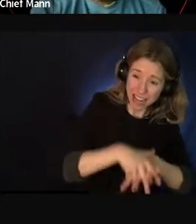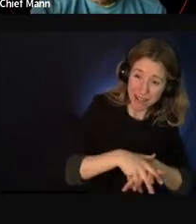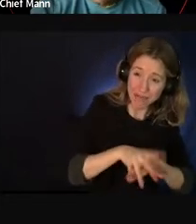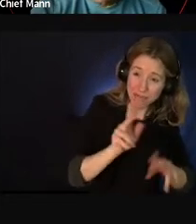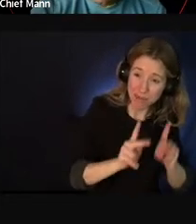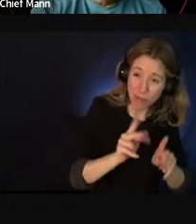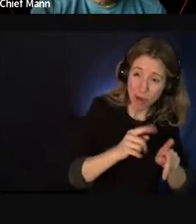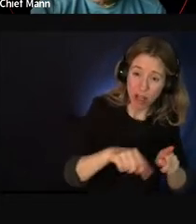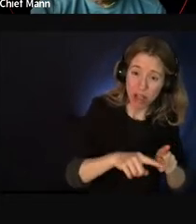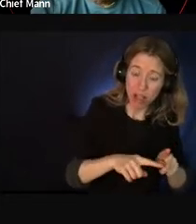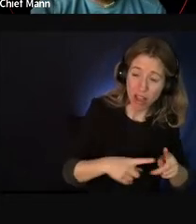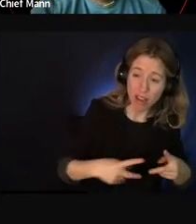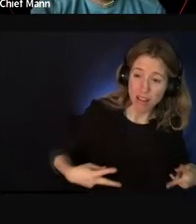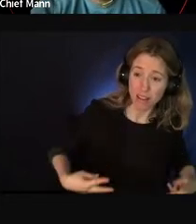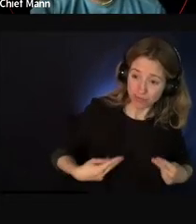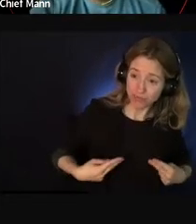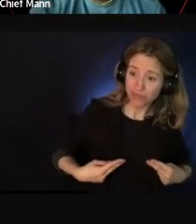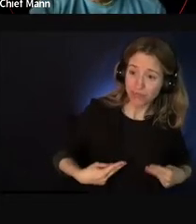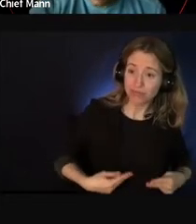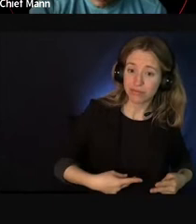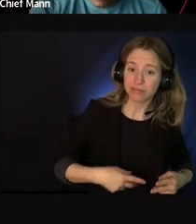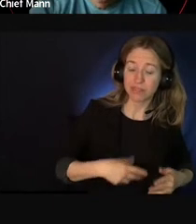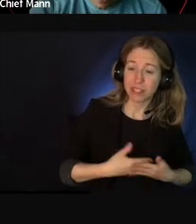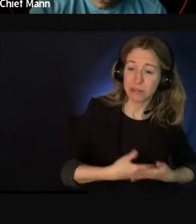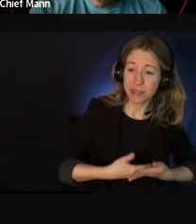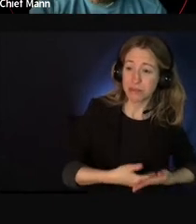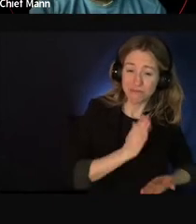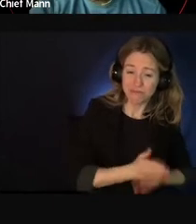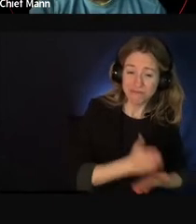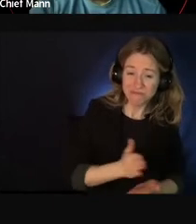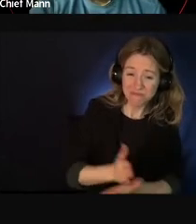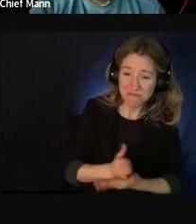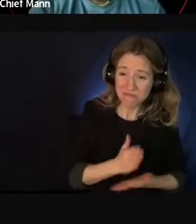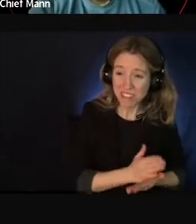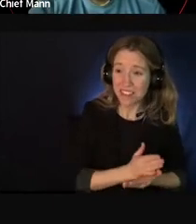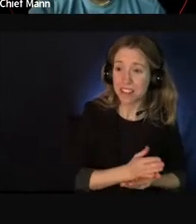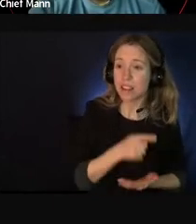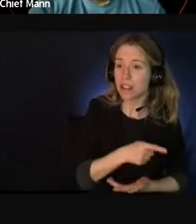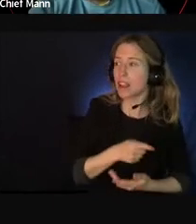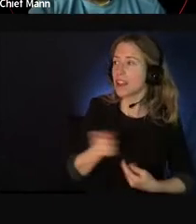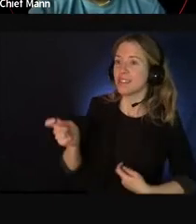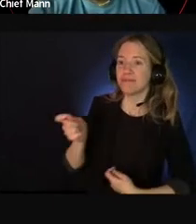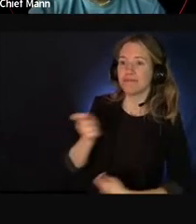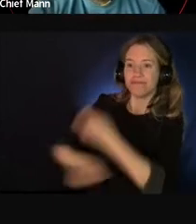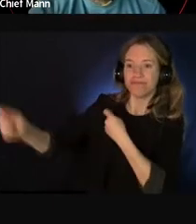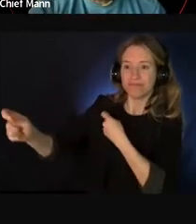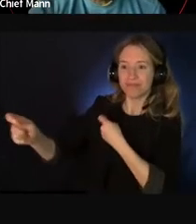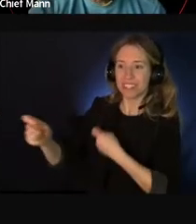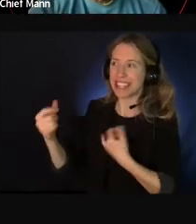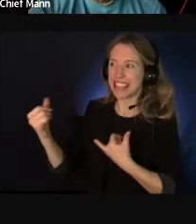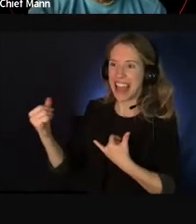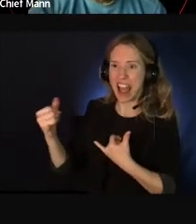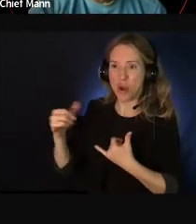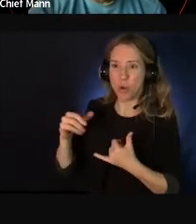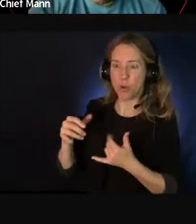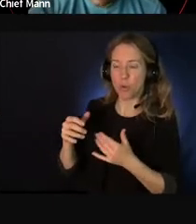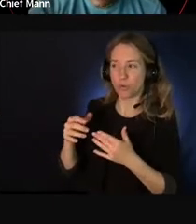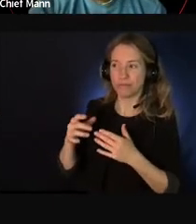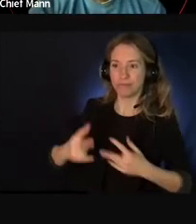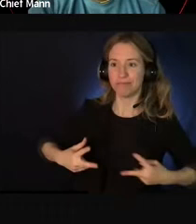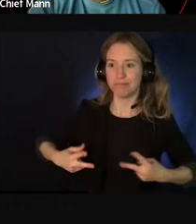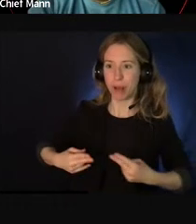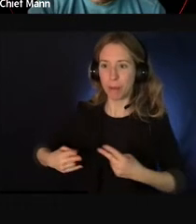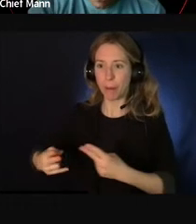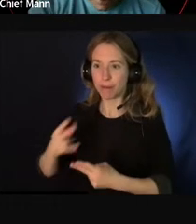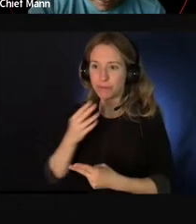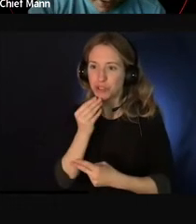fact employed against the Jewish people who were slaughtered in